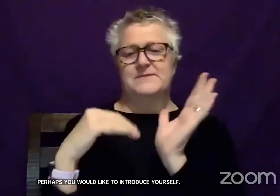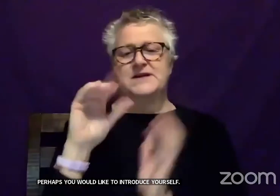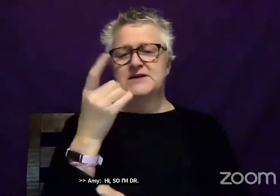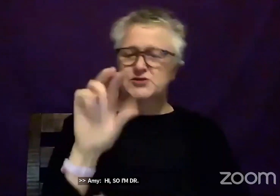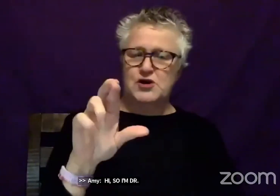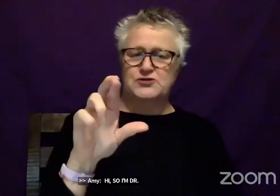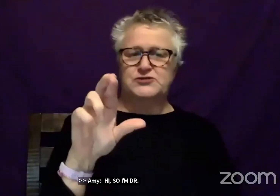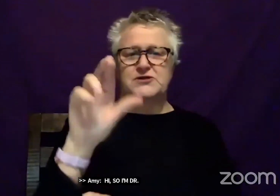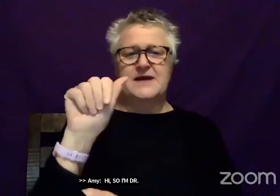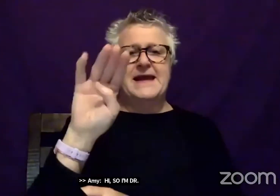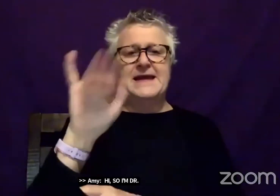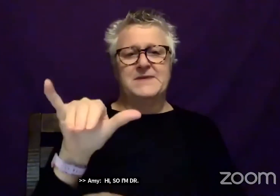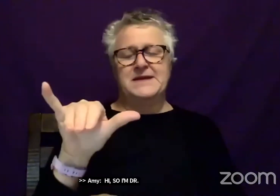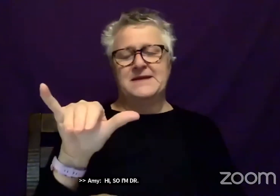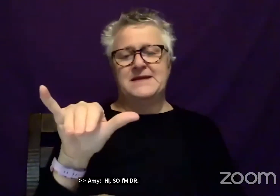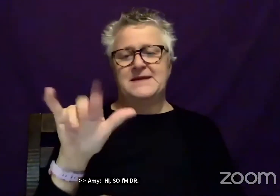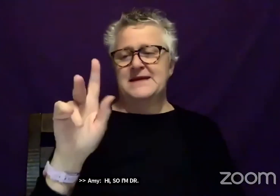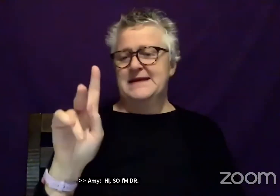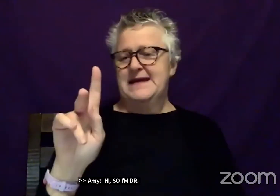is